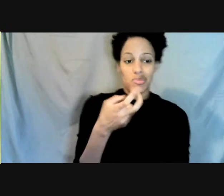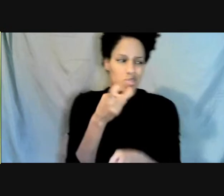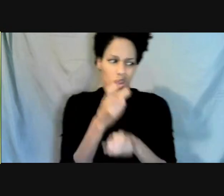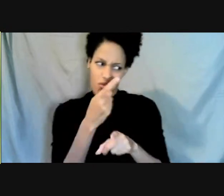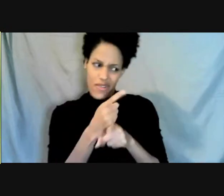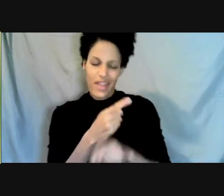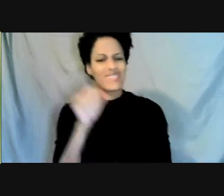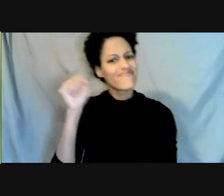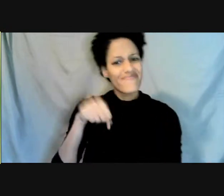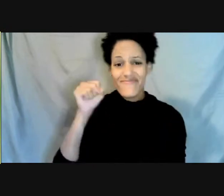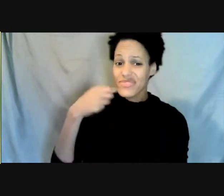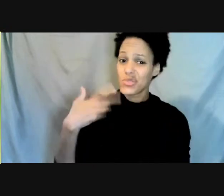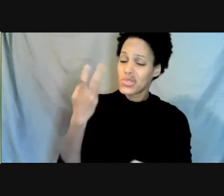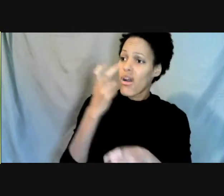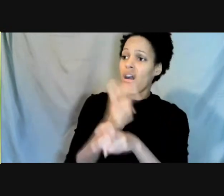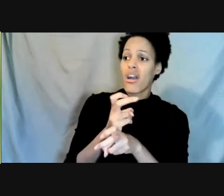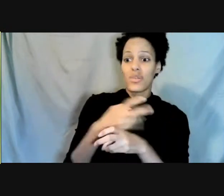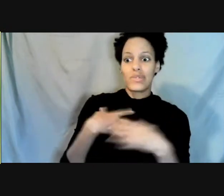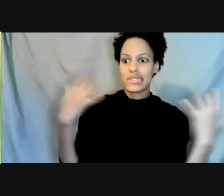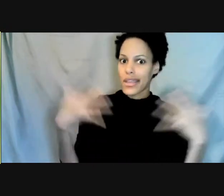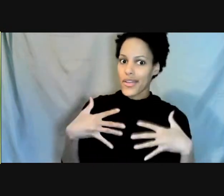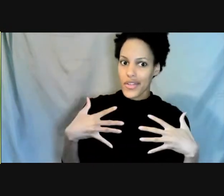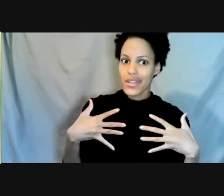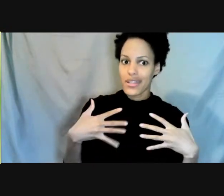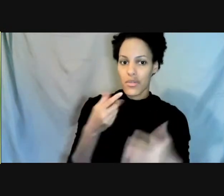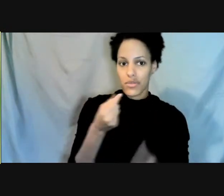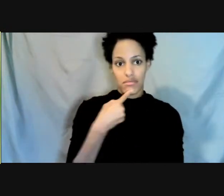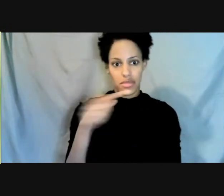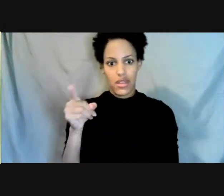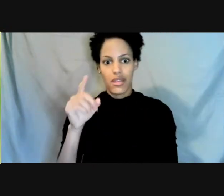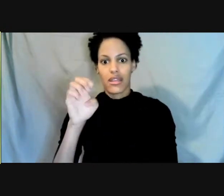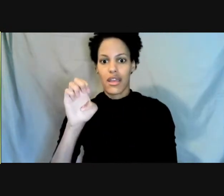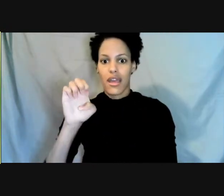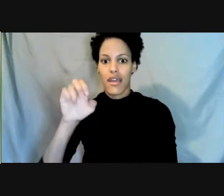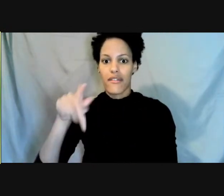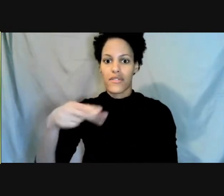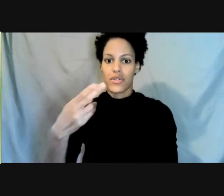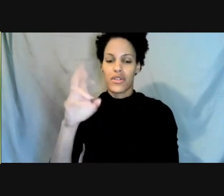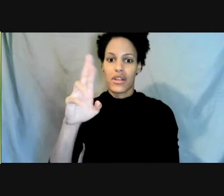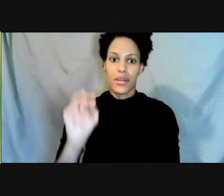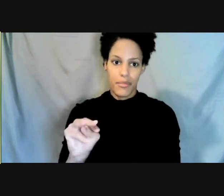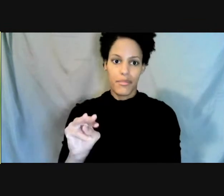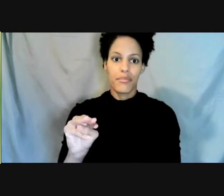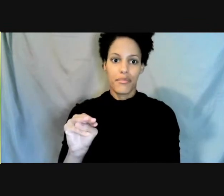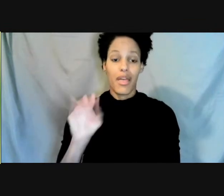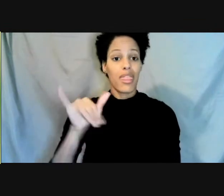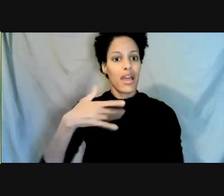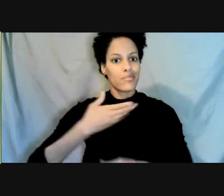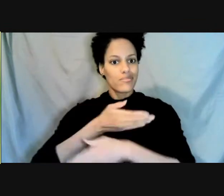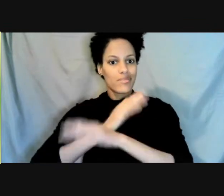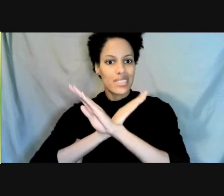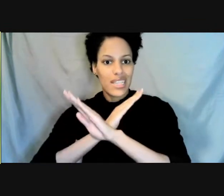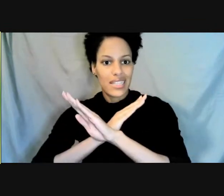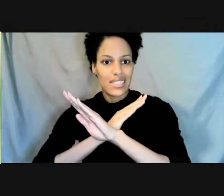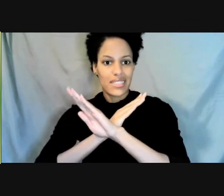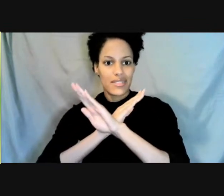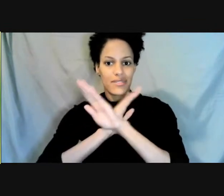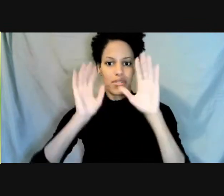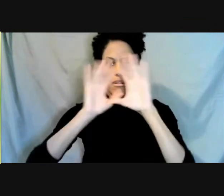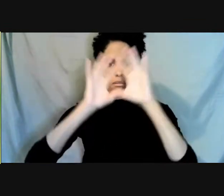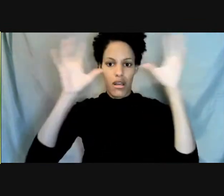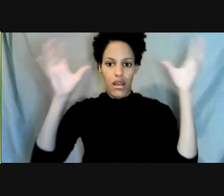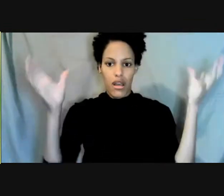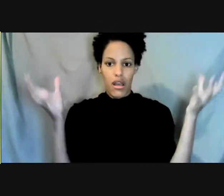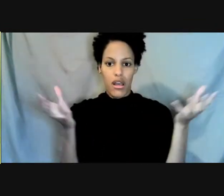like exactly what I was saying to Ephraim, that protective shell, I